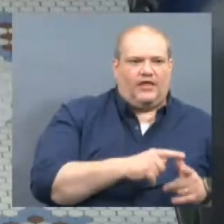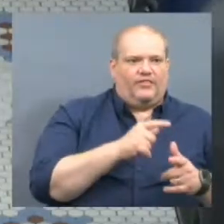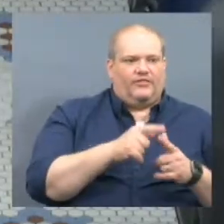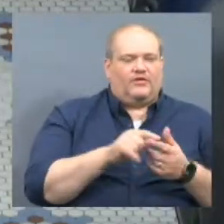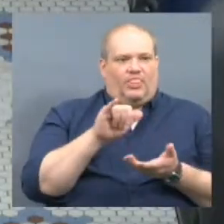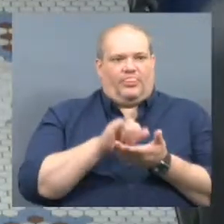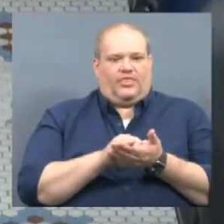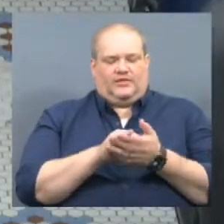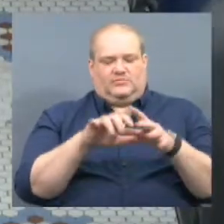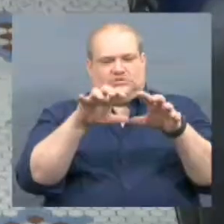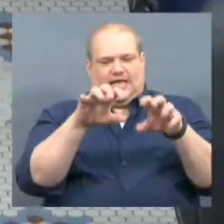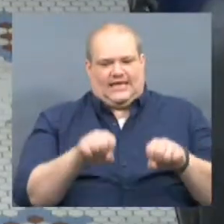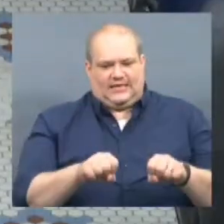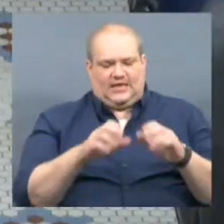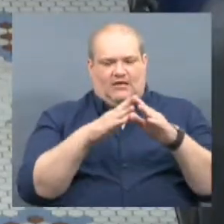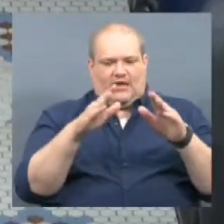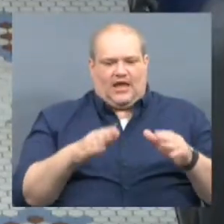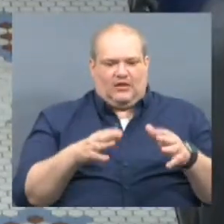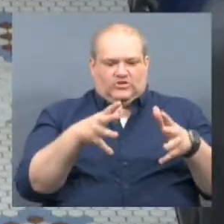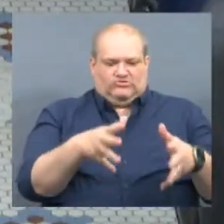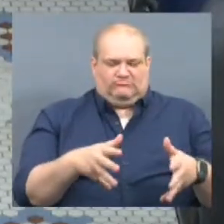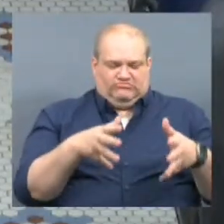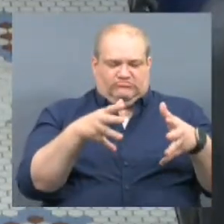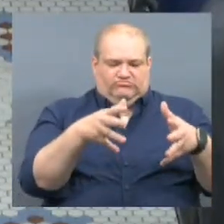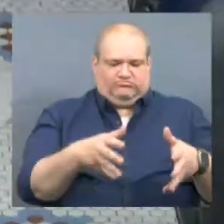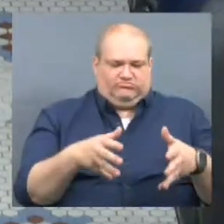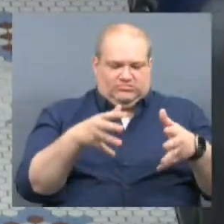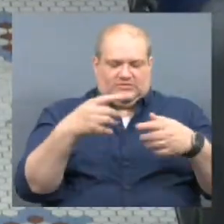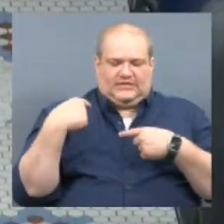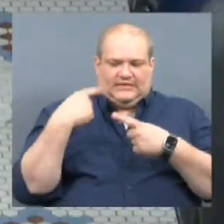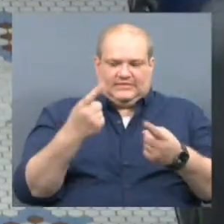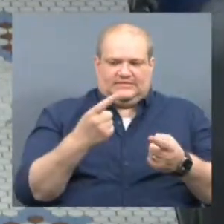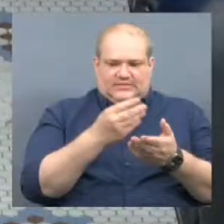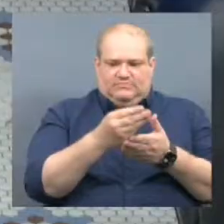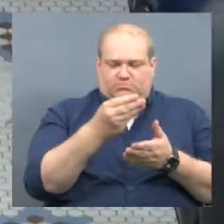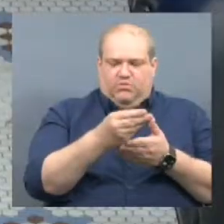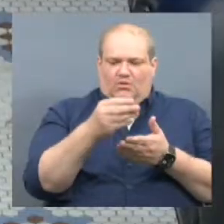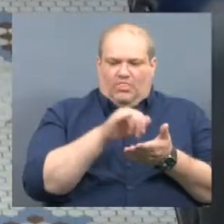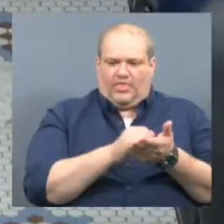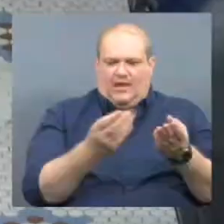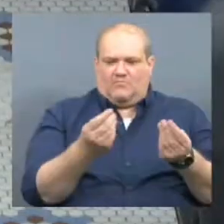taking down a house that's, since we bought that property in